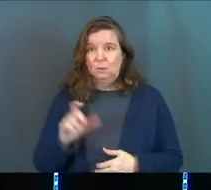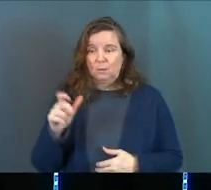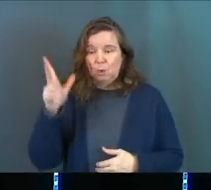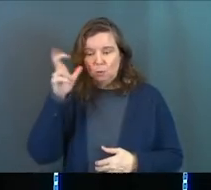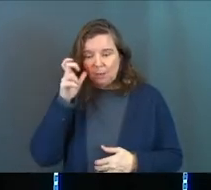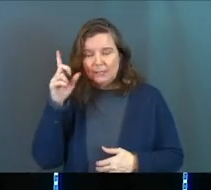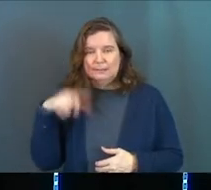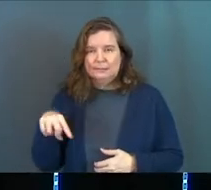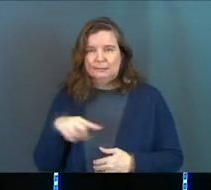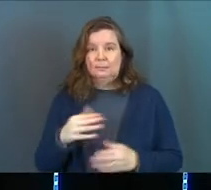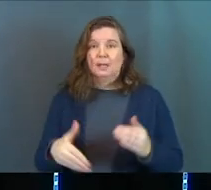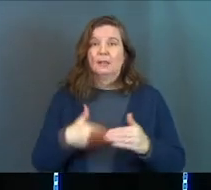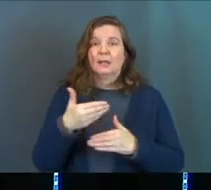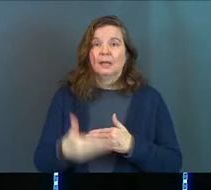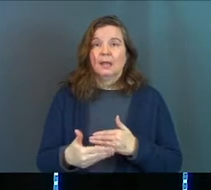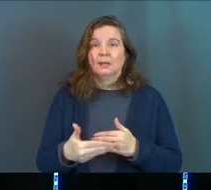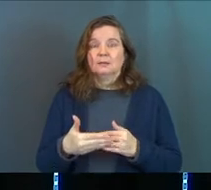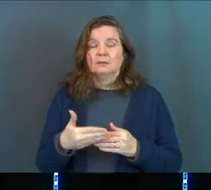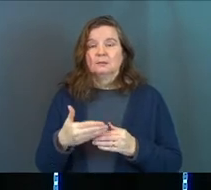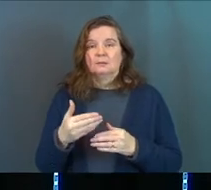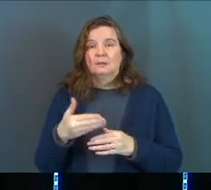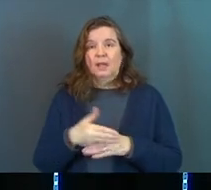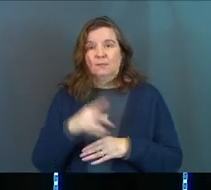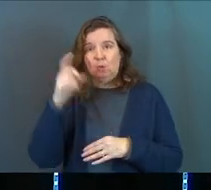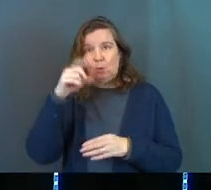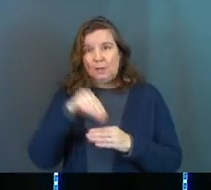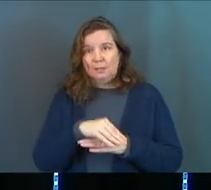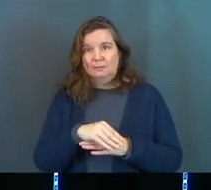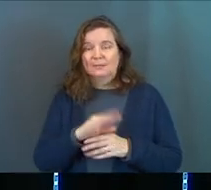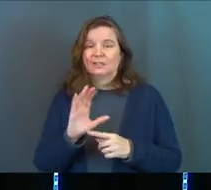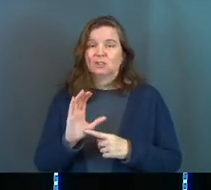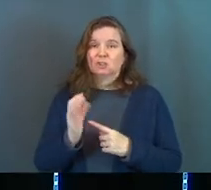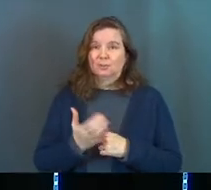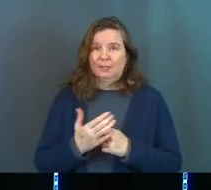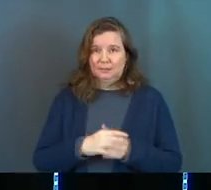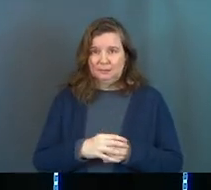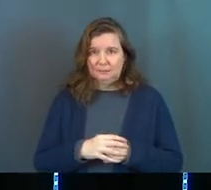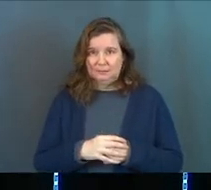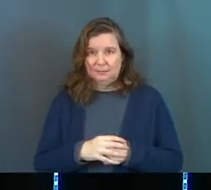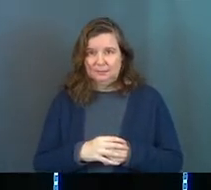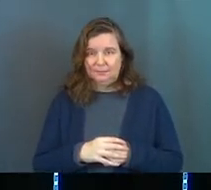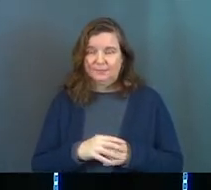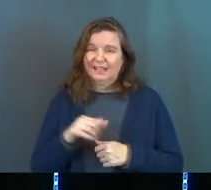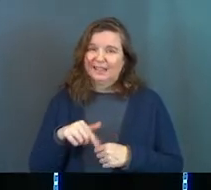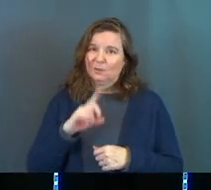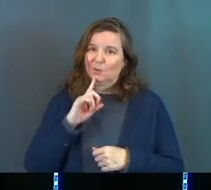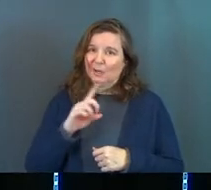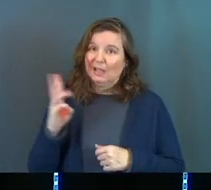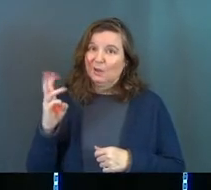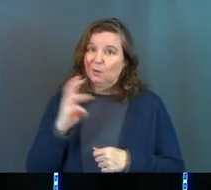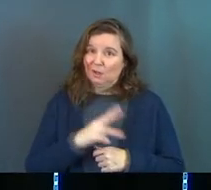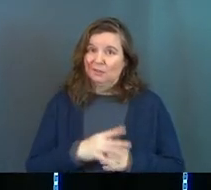supposed to listen. Next, after wise counsel, circumstances. This one's really weird.